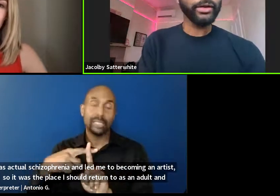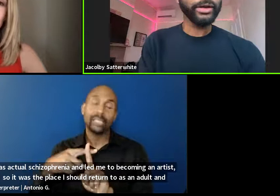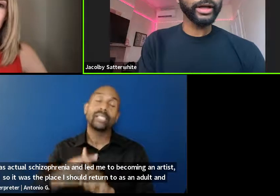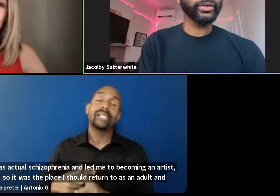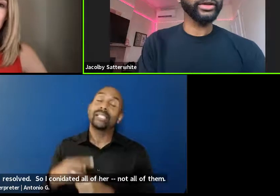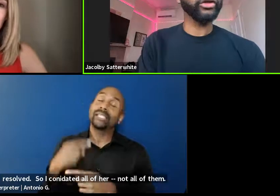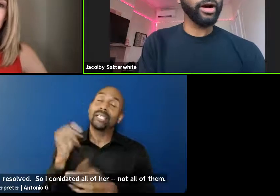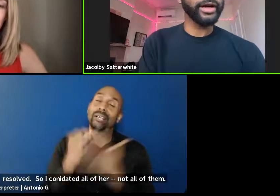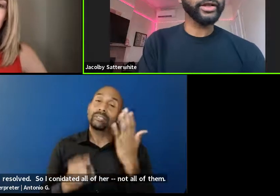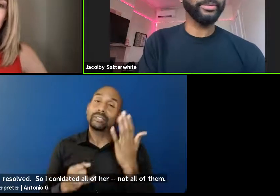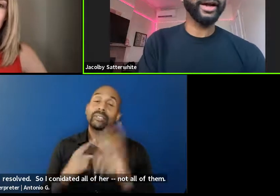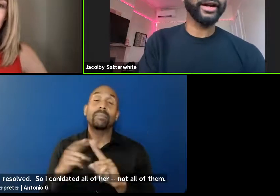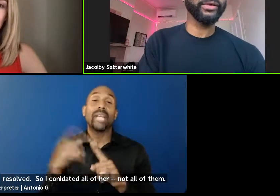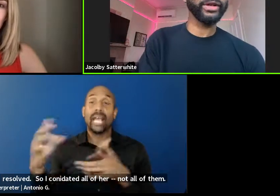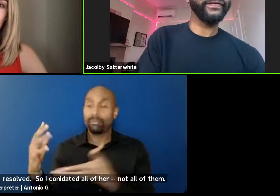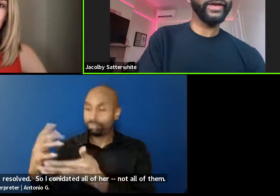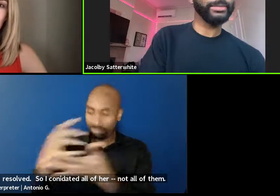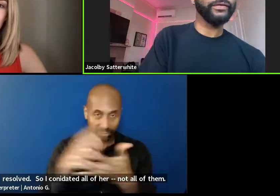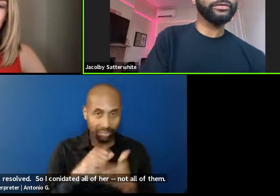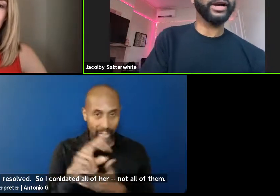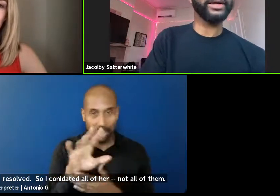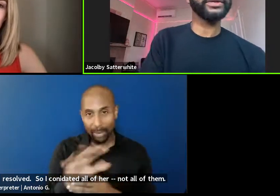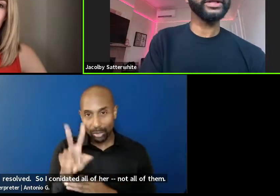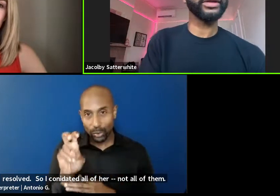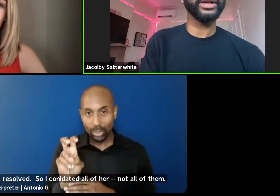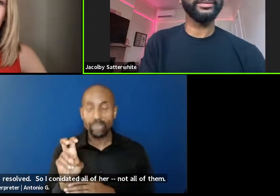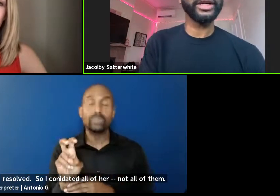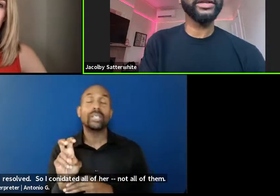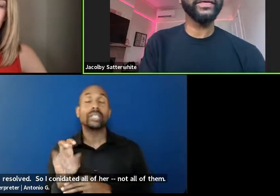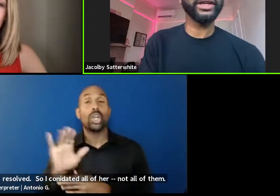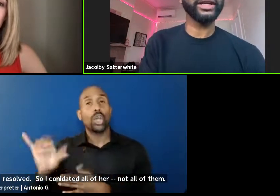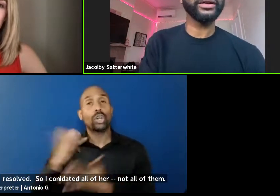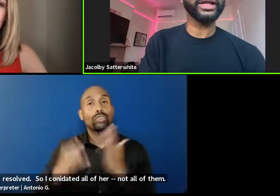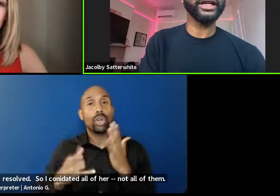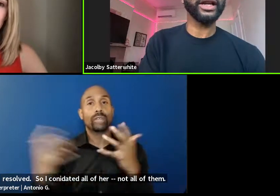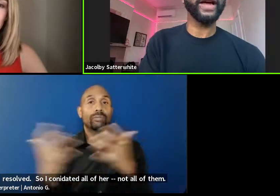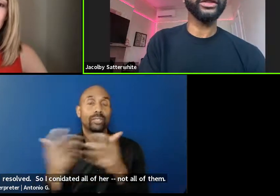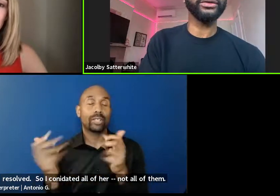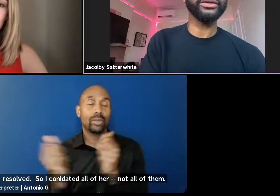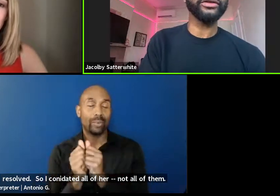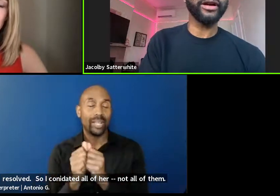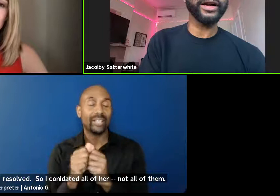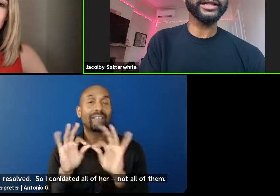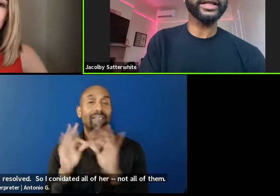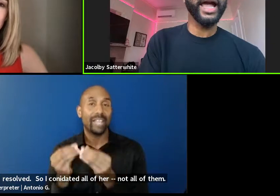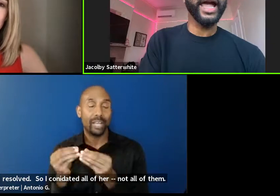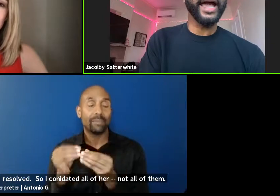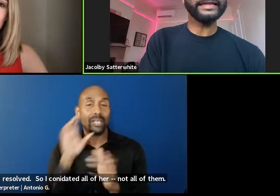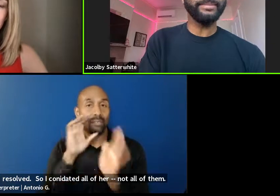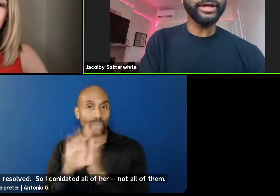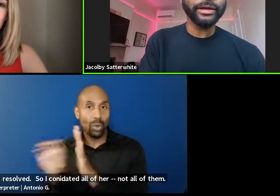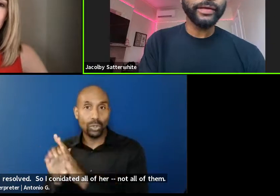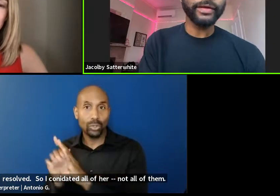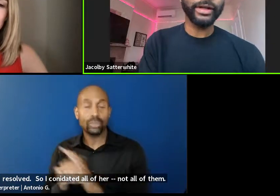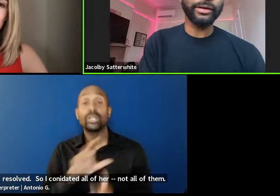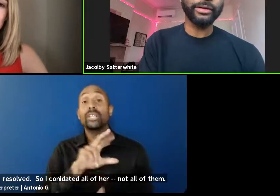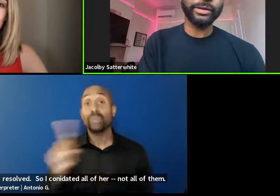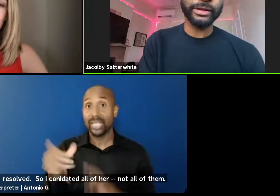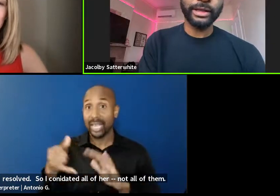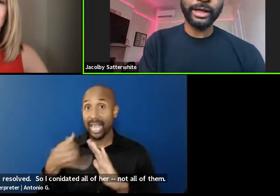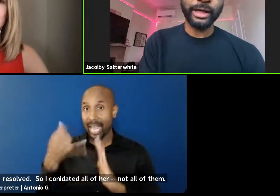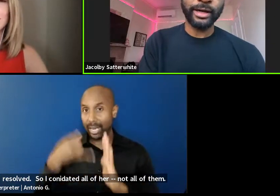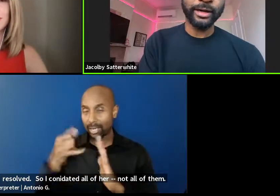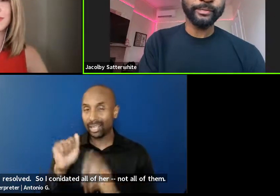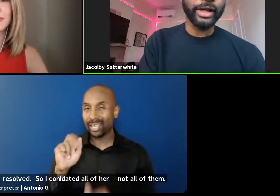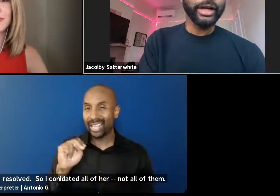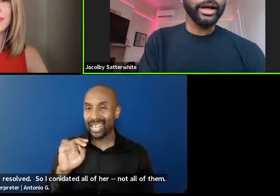43 minute codex where the drawings are paired with family photographs and 3D animation videos that have used the drawings. And in the middle of the video, you